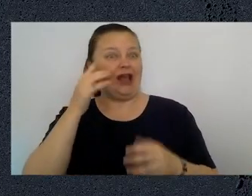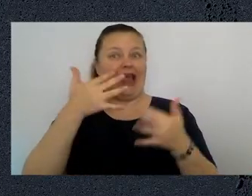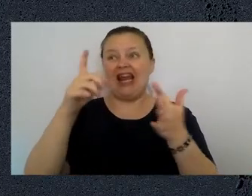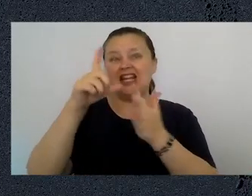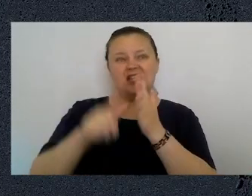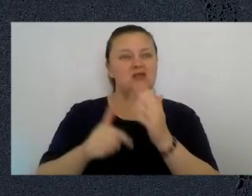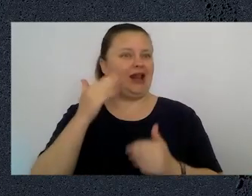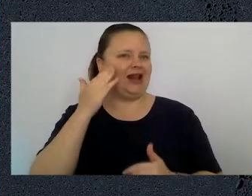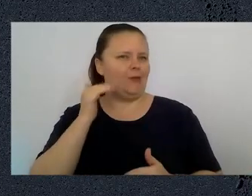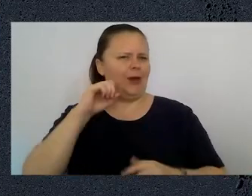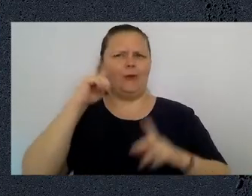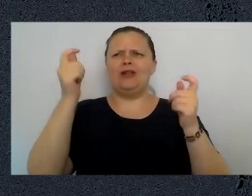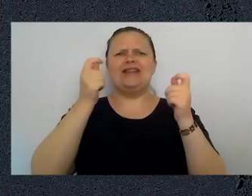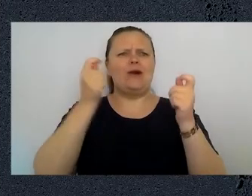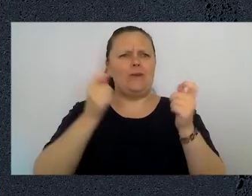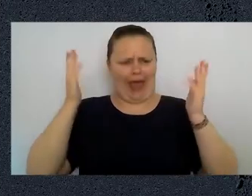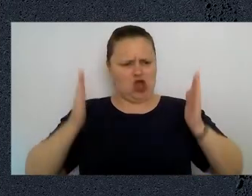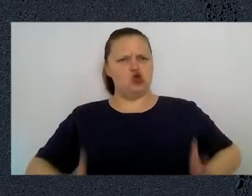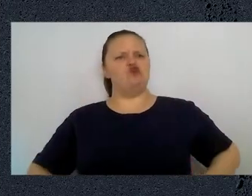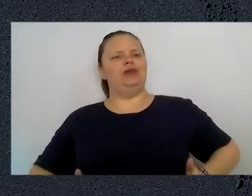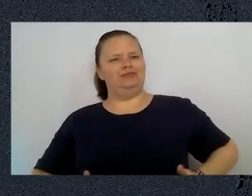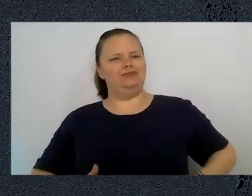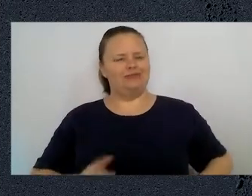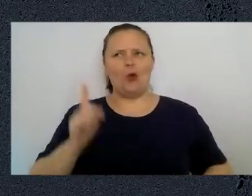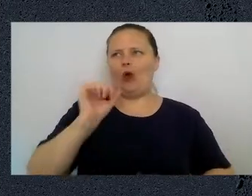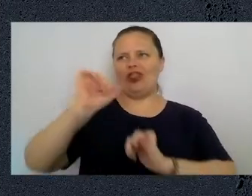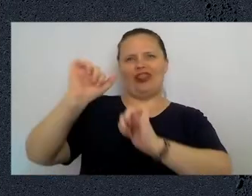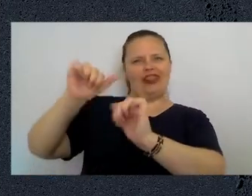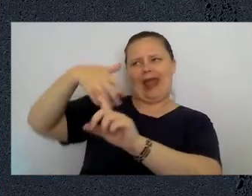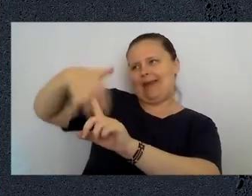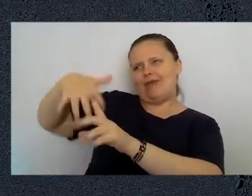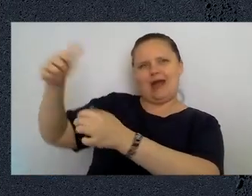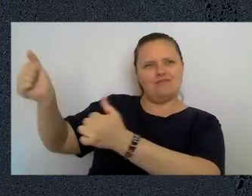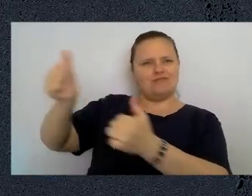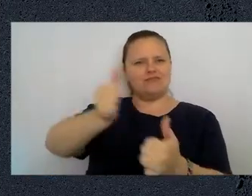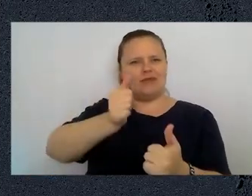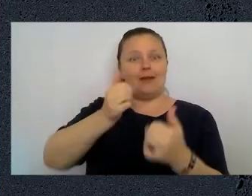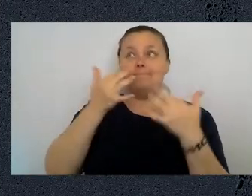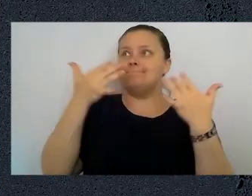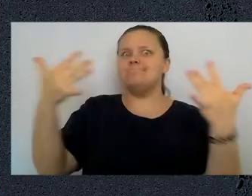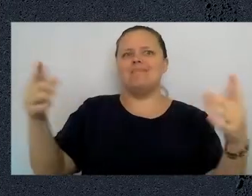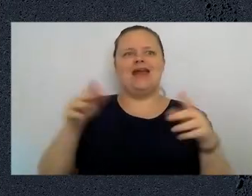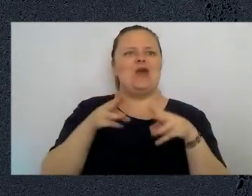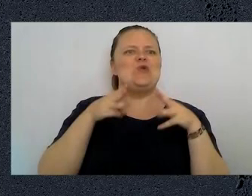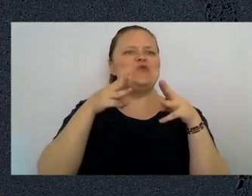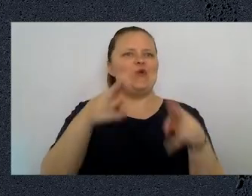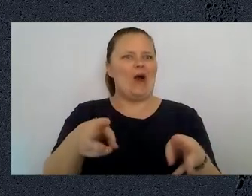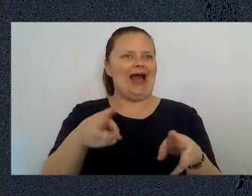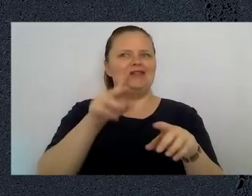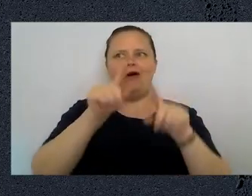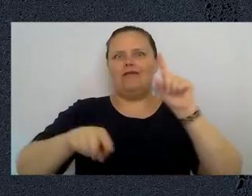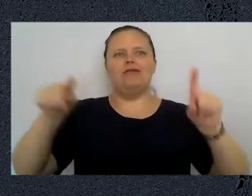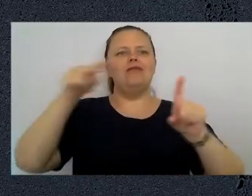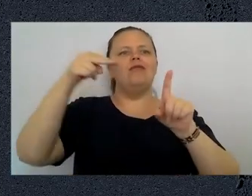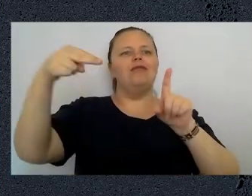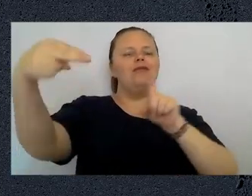going to celebrate people for what they bring. And there are a million different ways to think in the world. And let's hear them all before we make our decisions, because